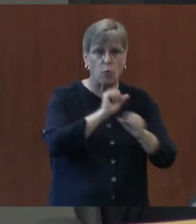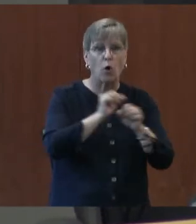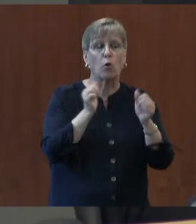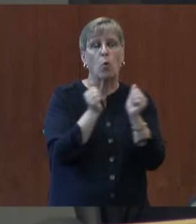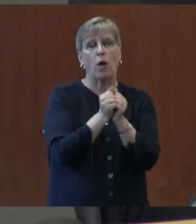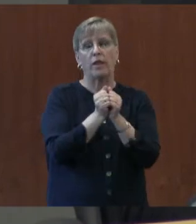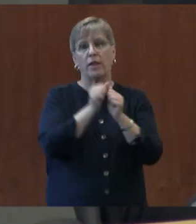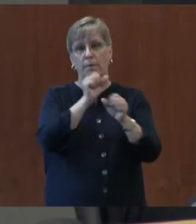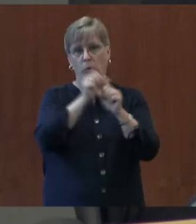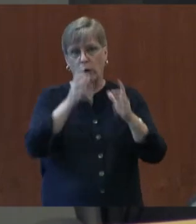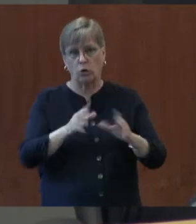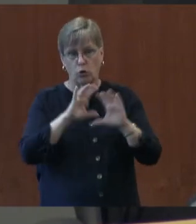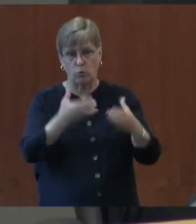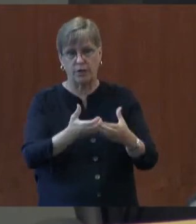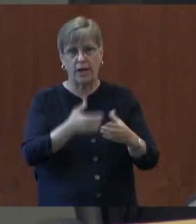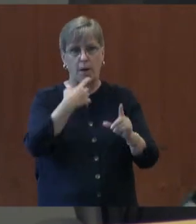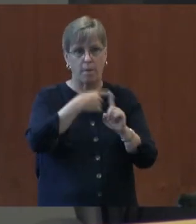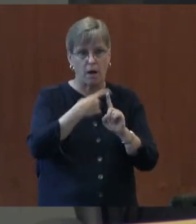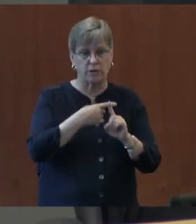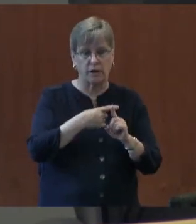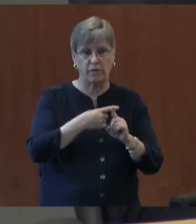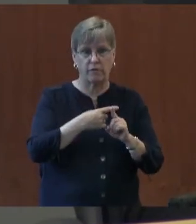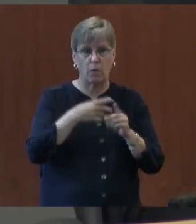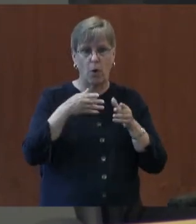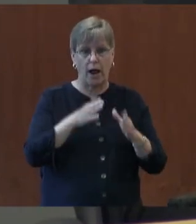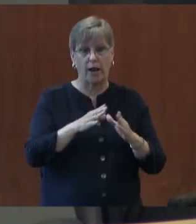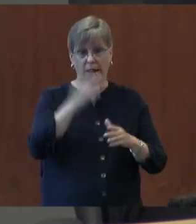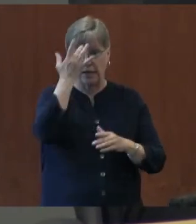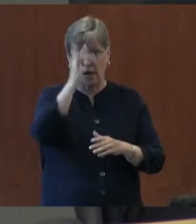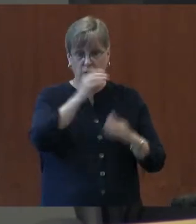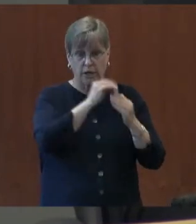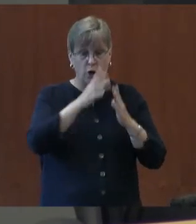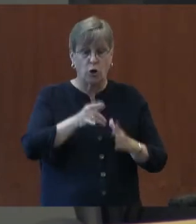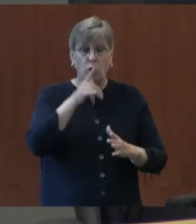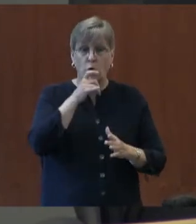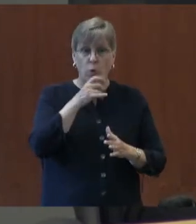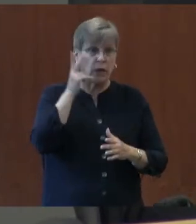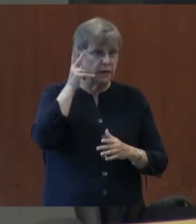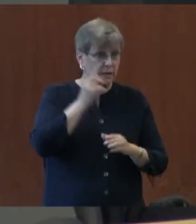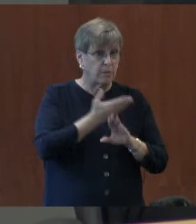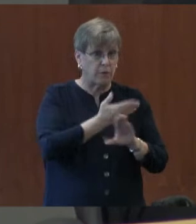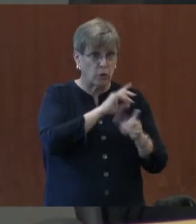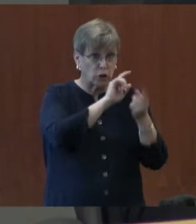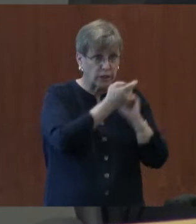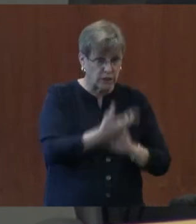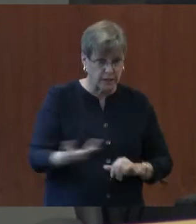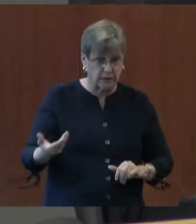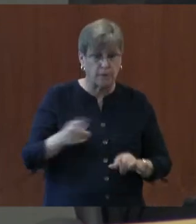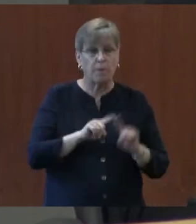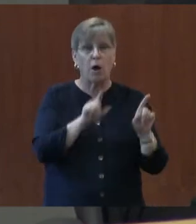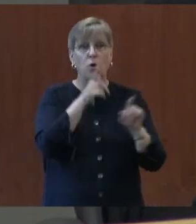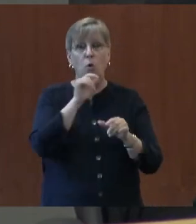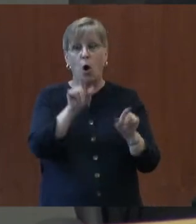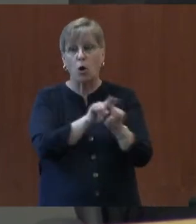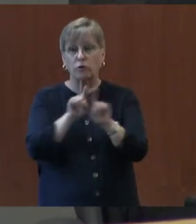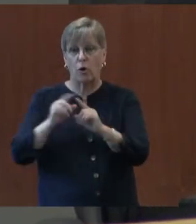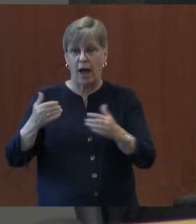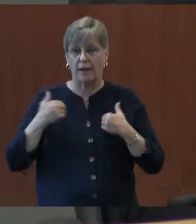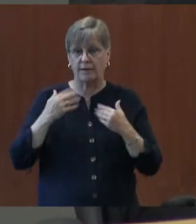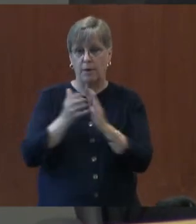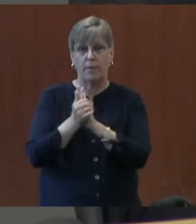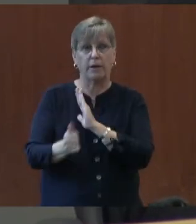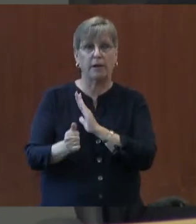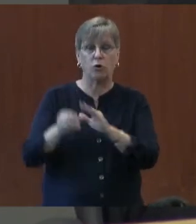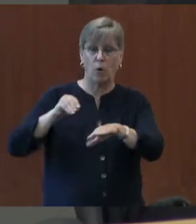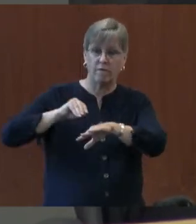positive manner. An intelligent leader who will listen before making change, but who also possesses the ability